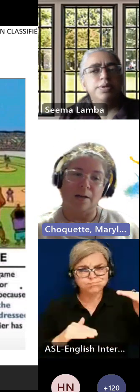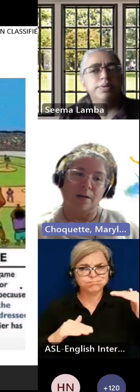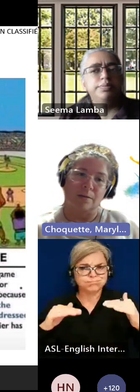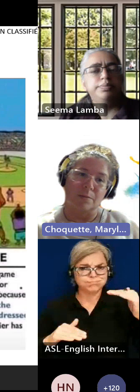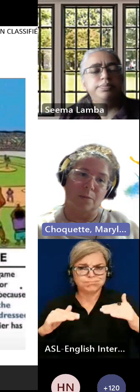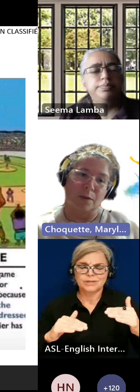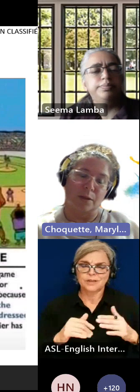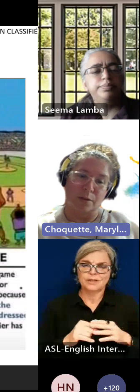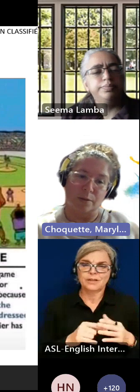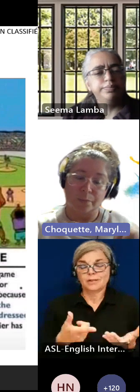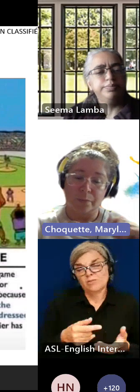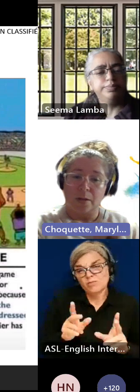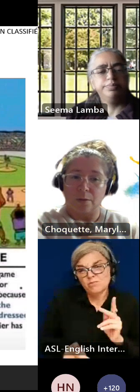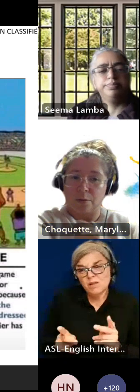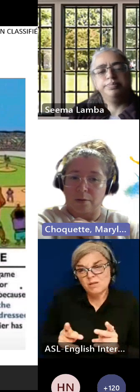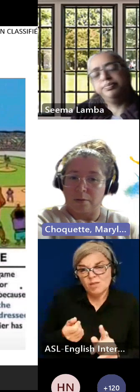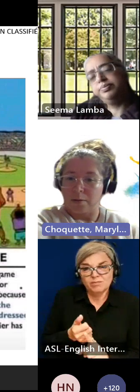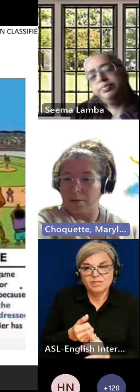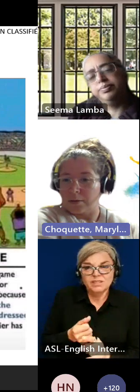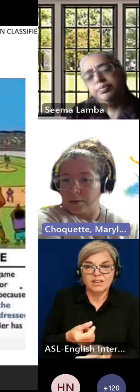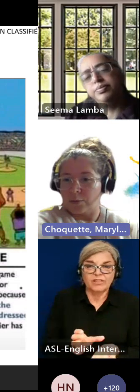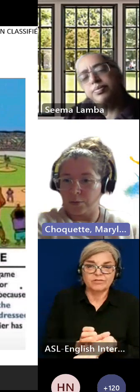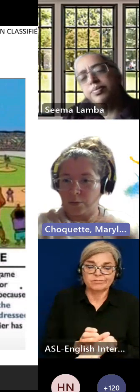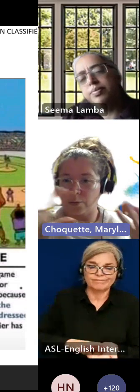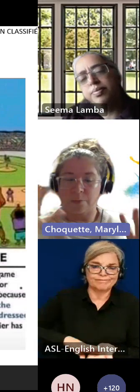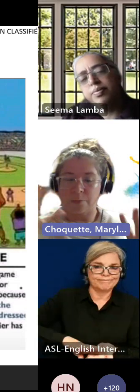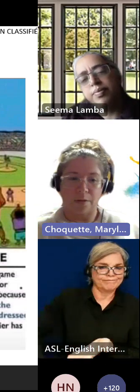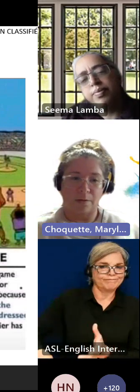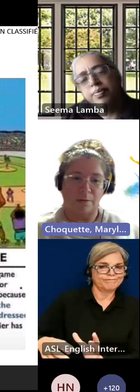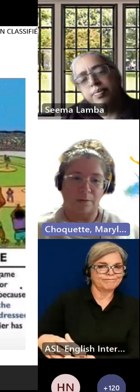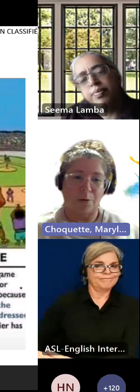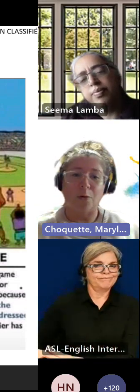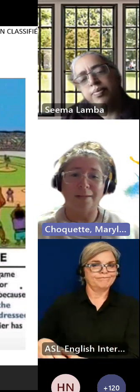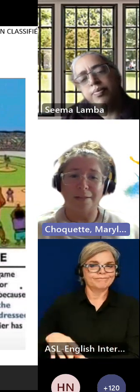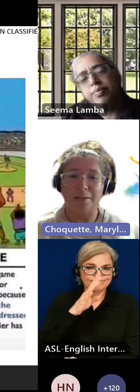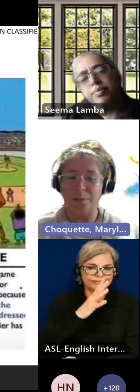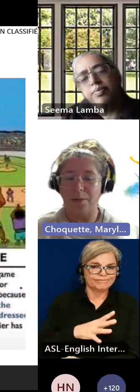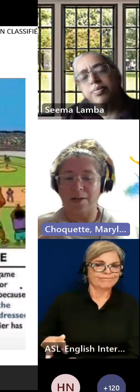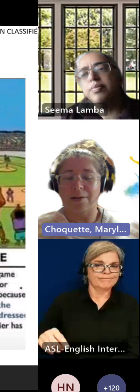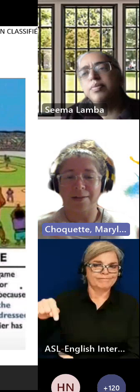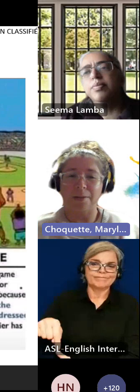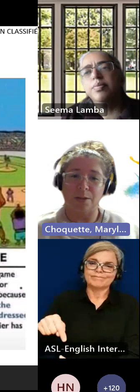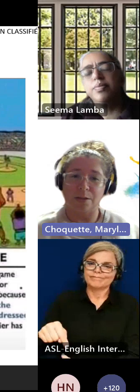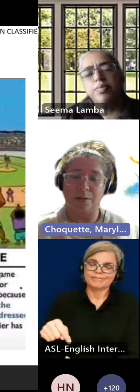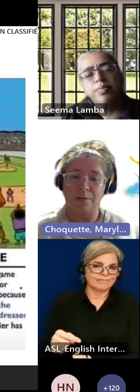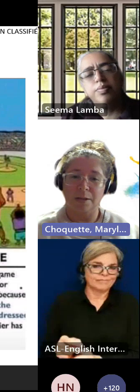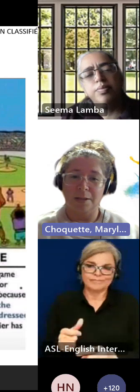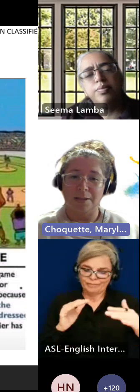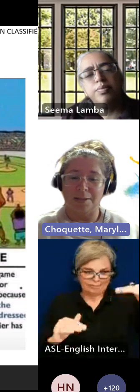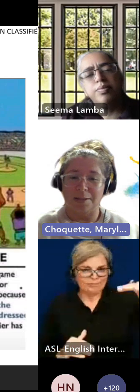majoritized population. Donc, c'est tout un contexte, là, mais I think the image is